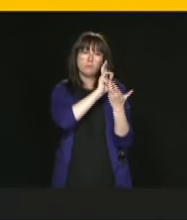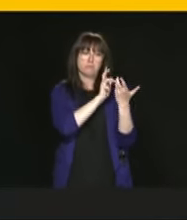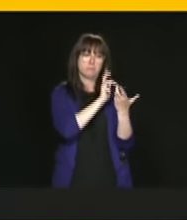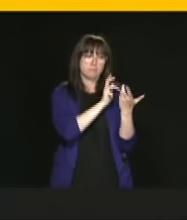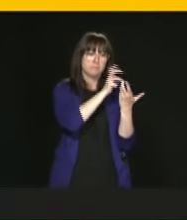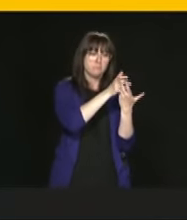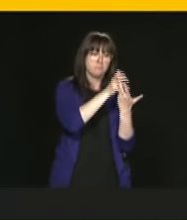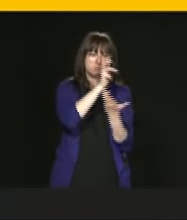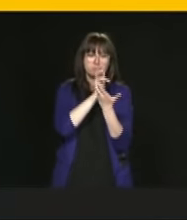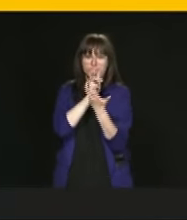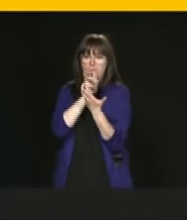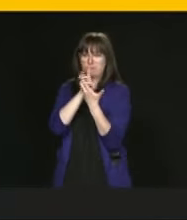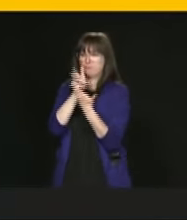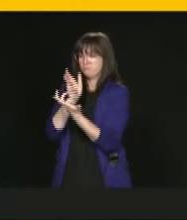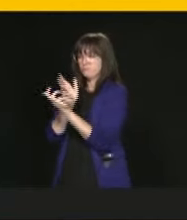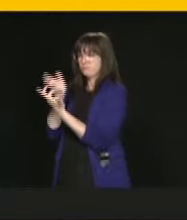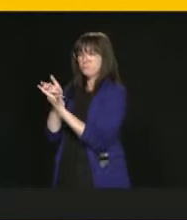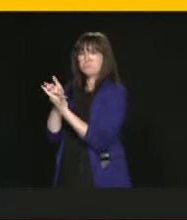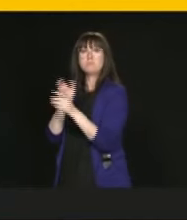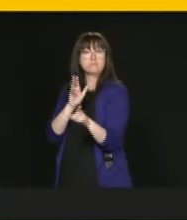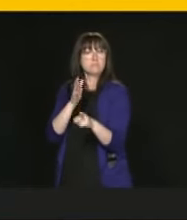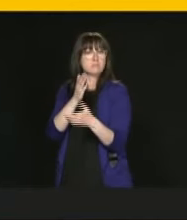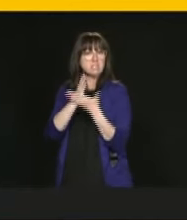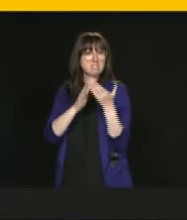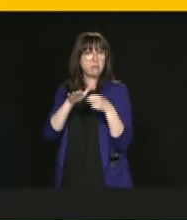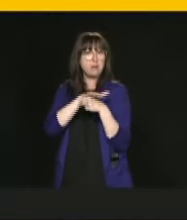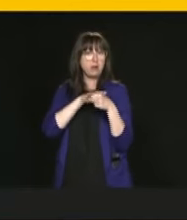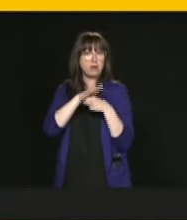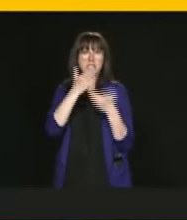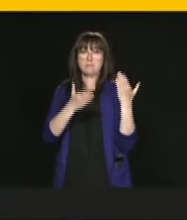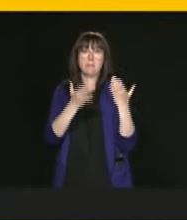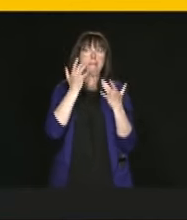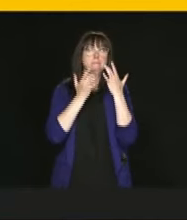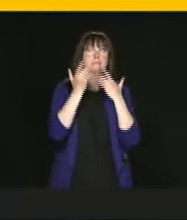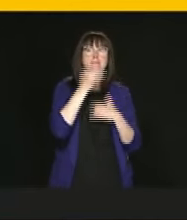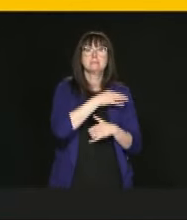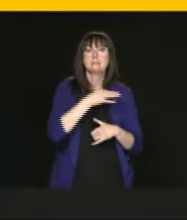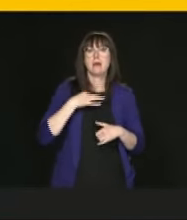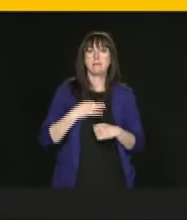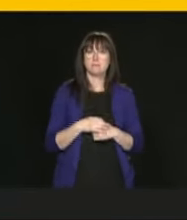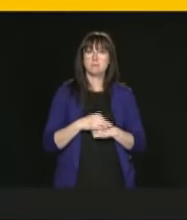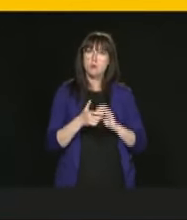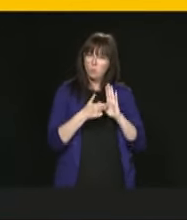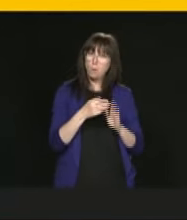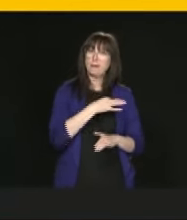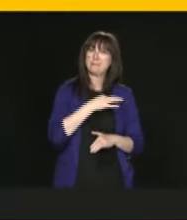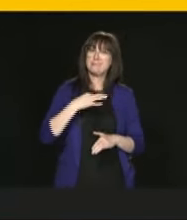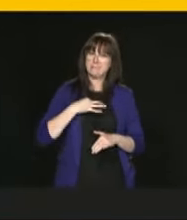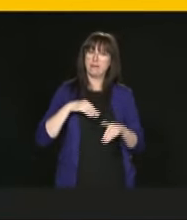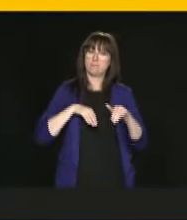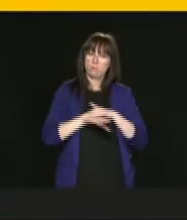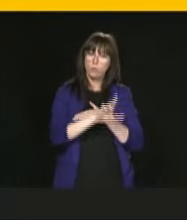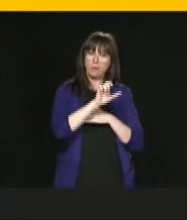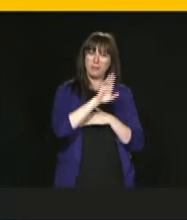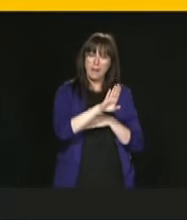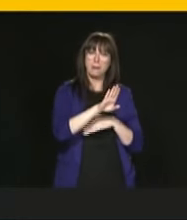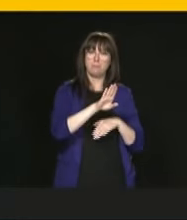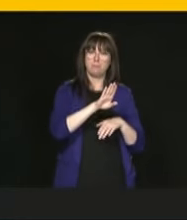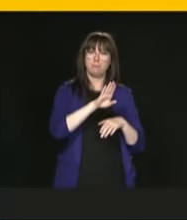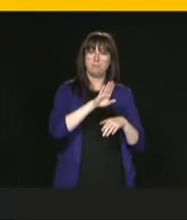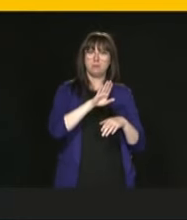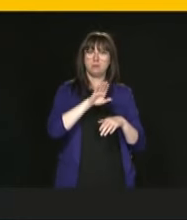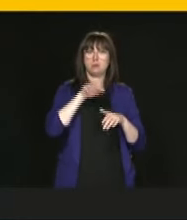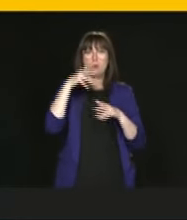human resource issues. You need actual people to go out to test cases. So making sure you have